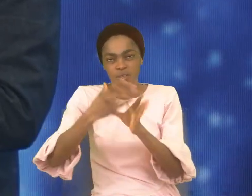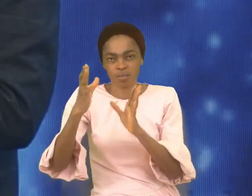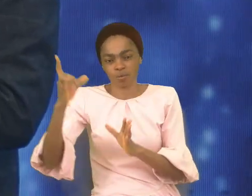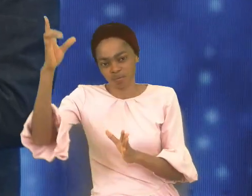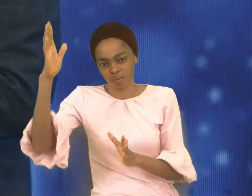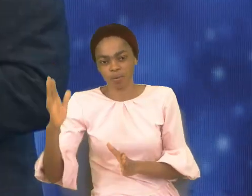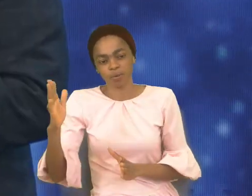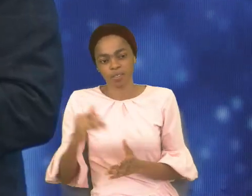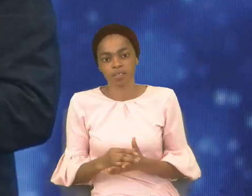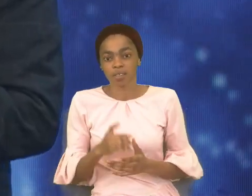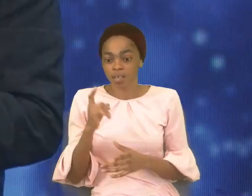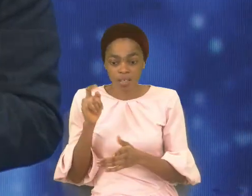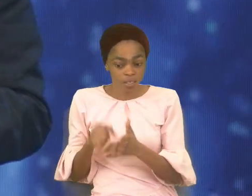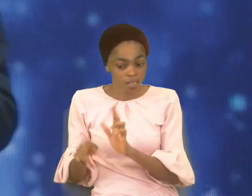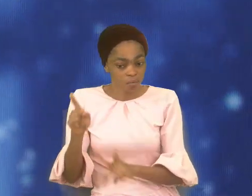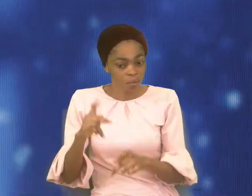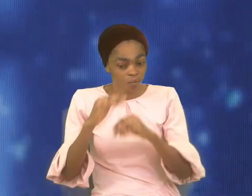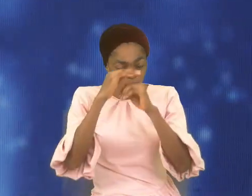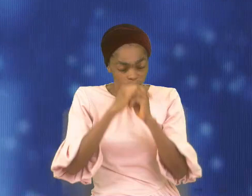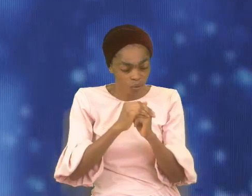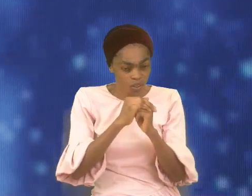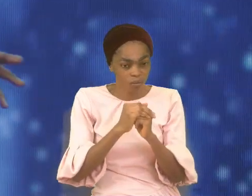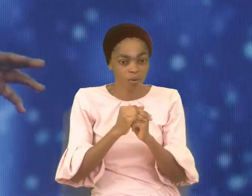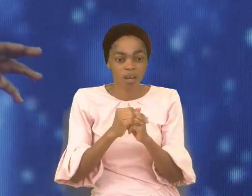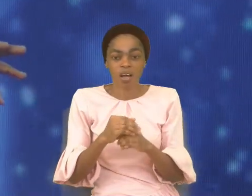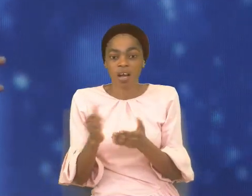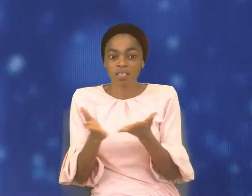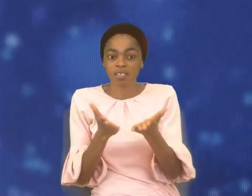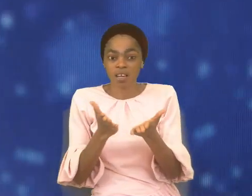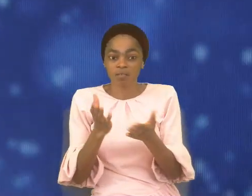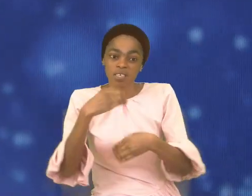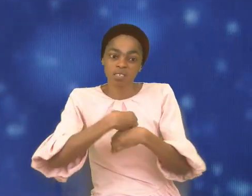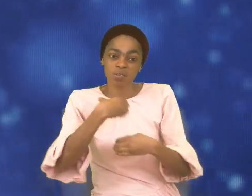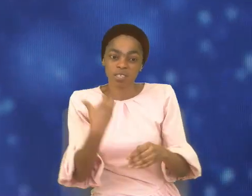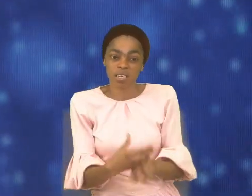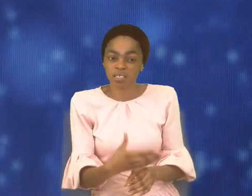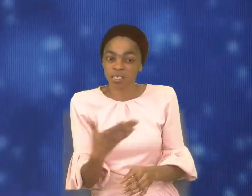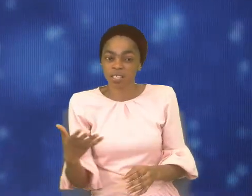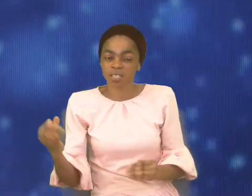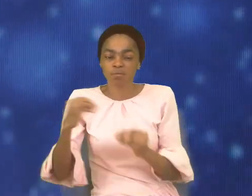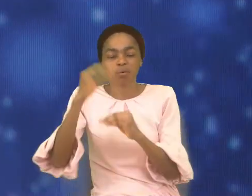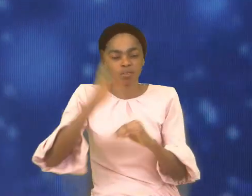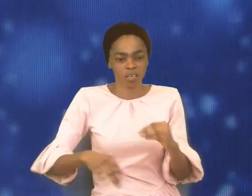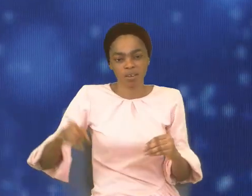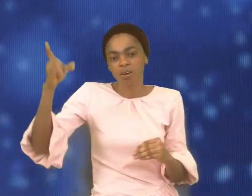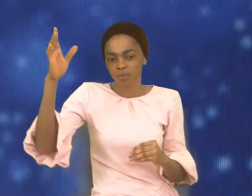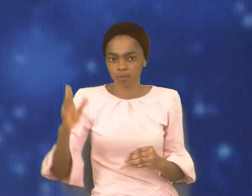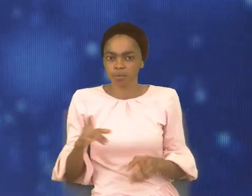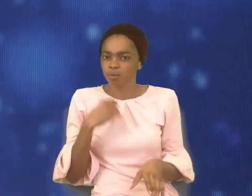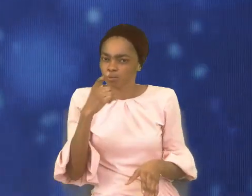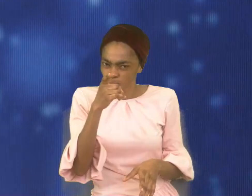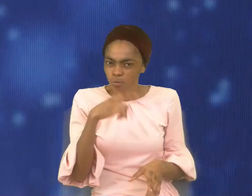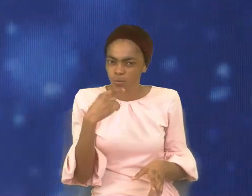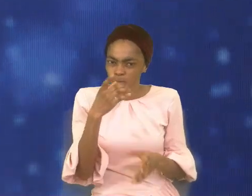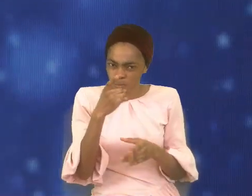the Creator. What do you worship? You worship a car. That's the best thing in your